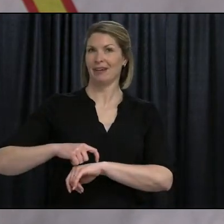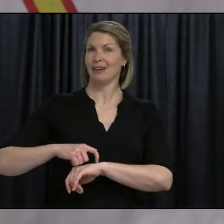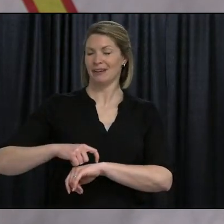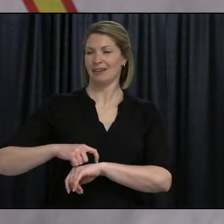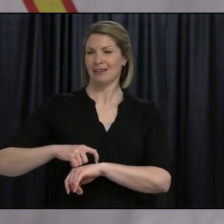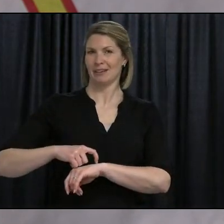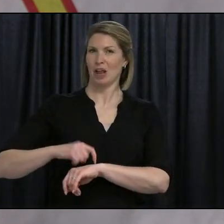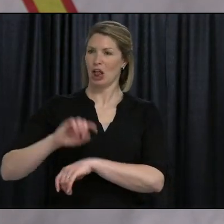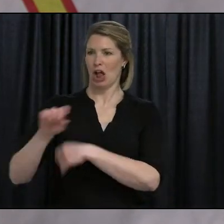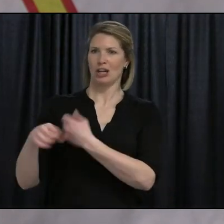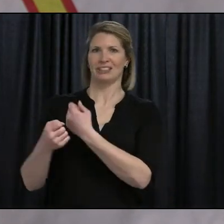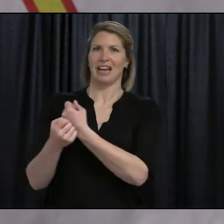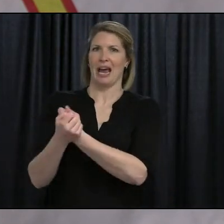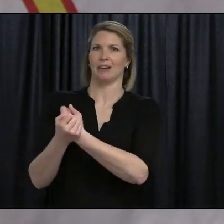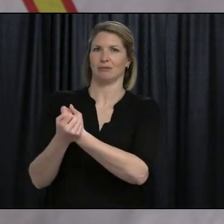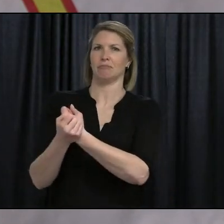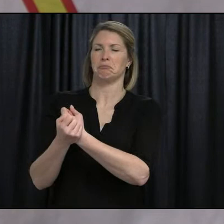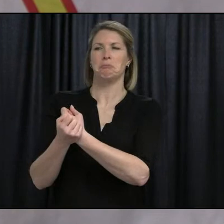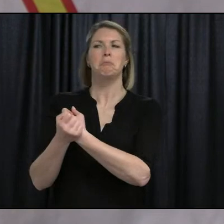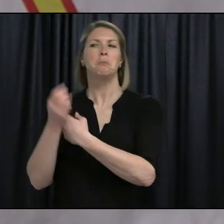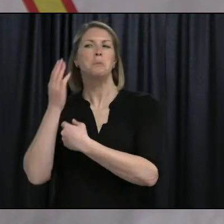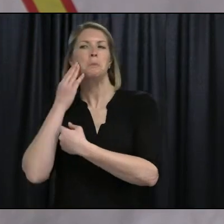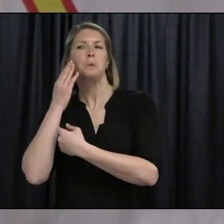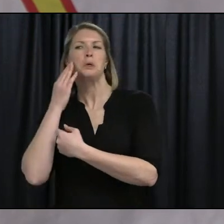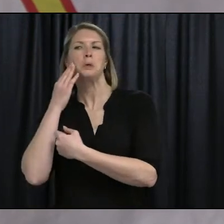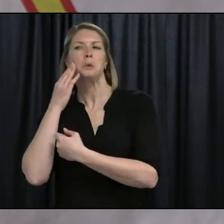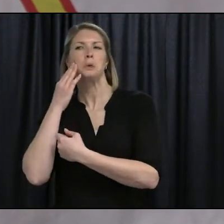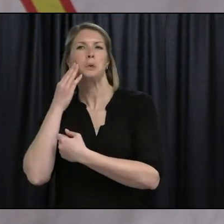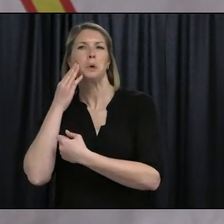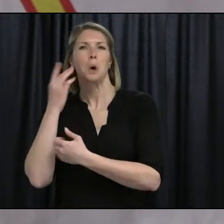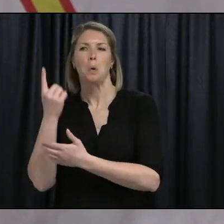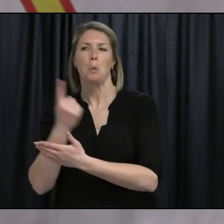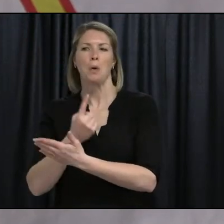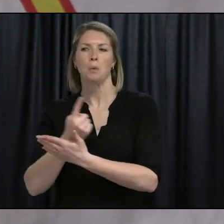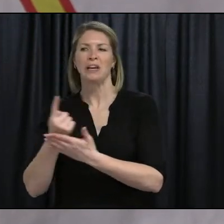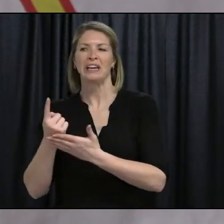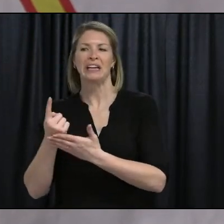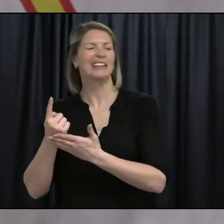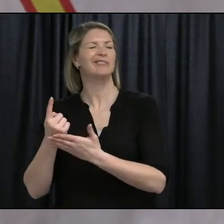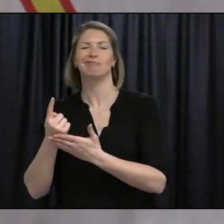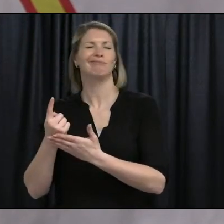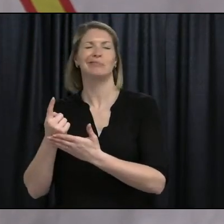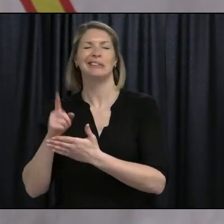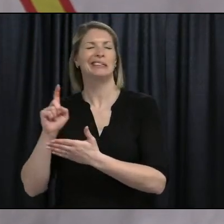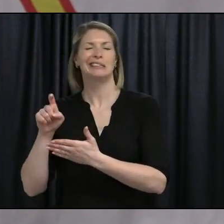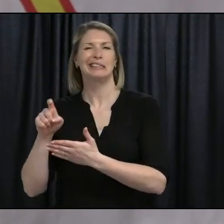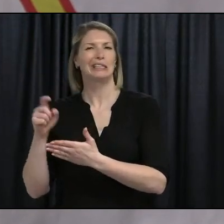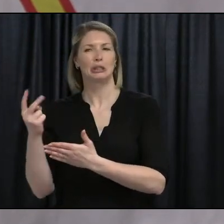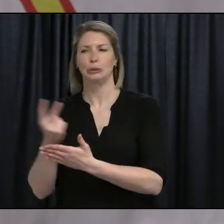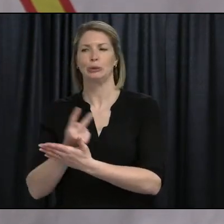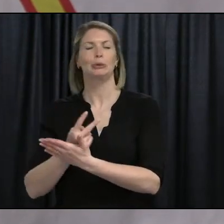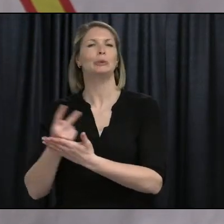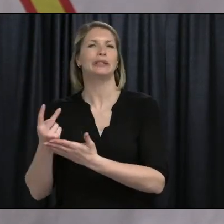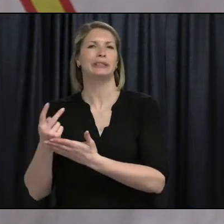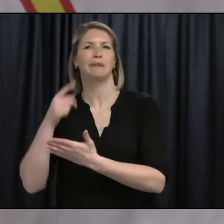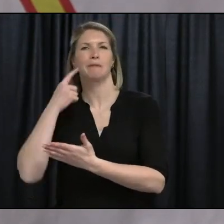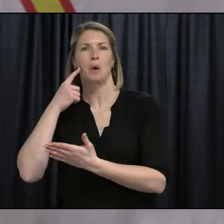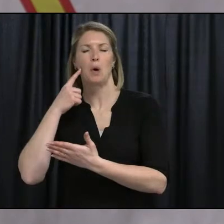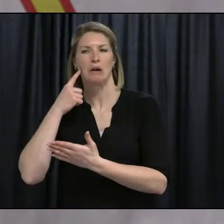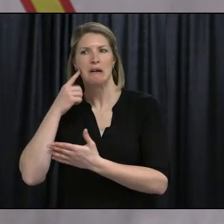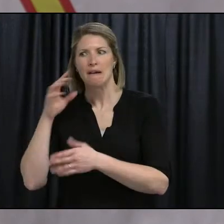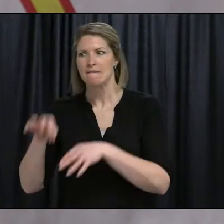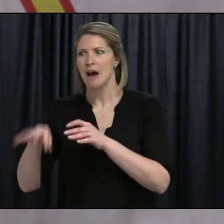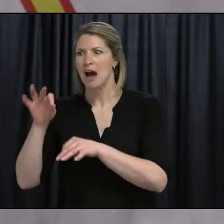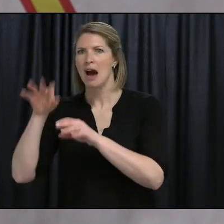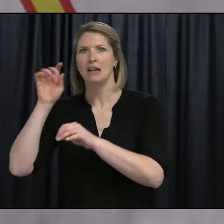we had locked it down, we knew that we had lots of cases, and we knew it was going to take at least 2 weeks for us to work through anything